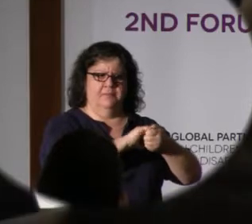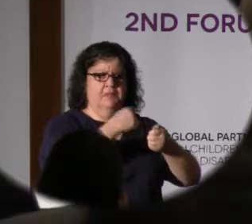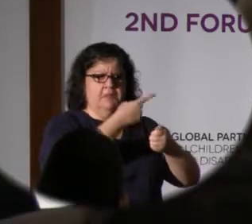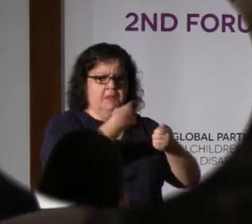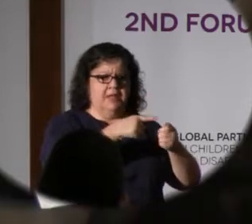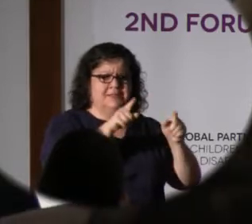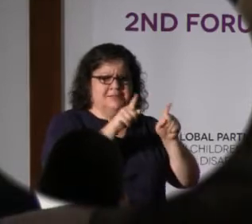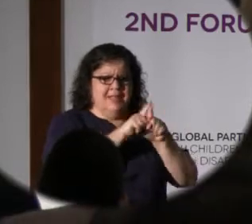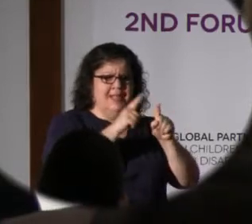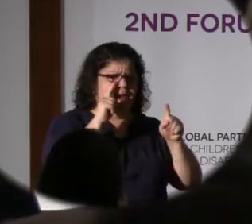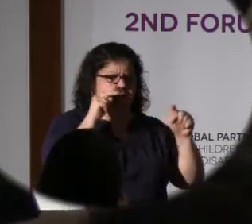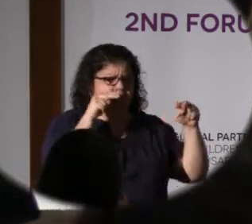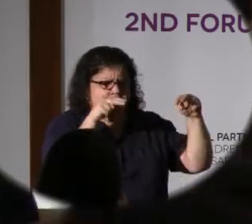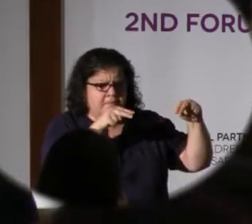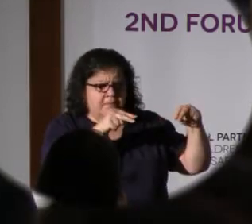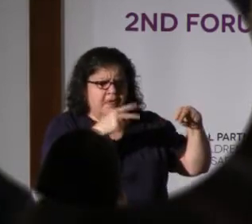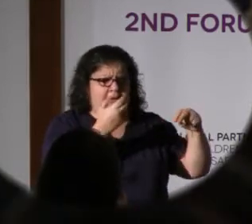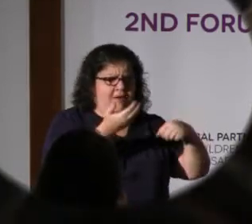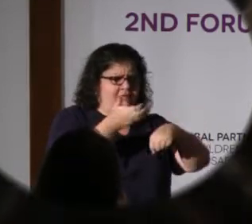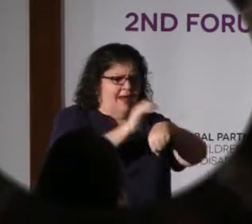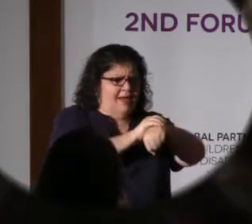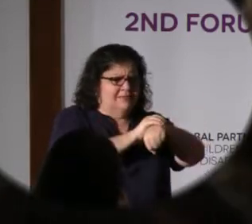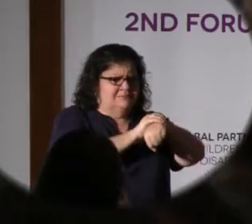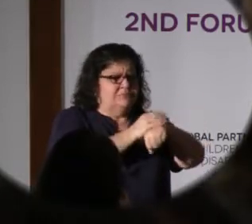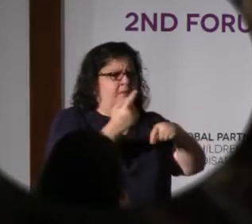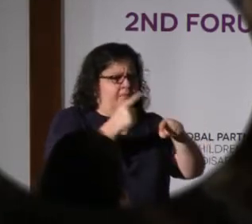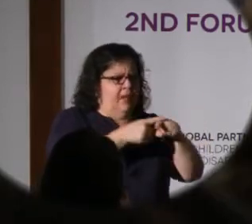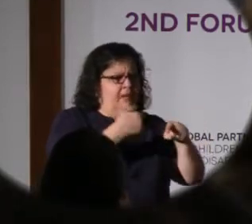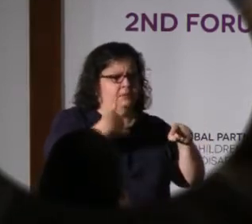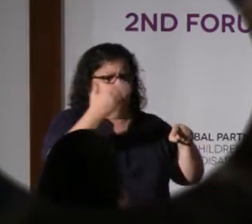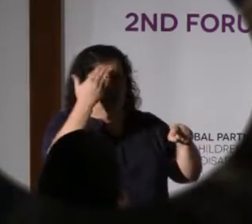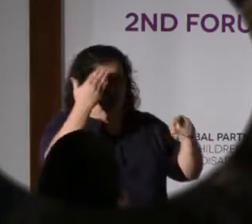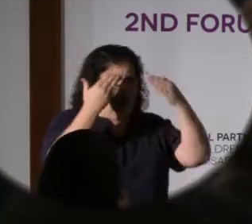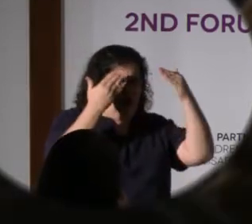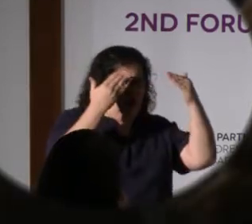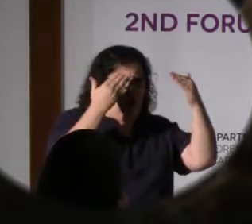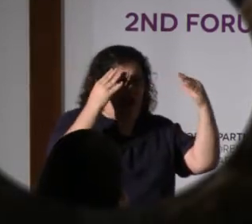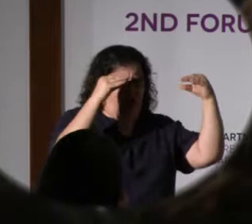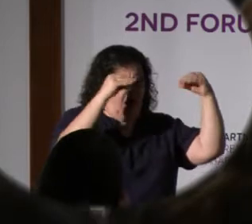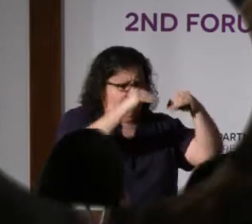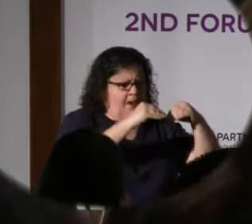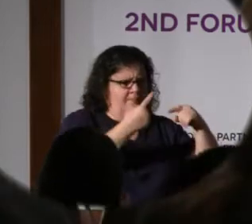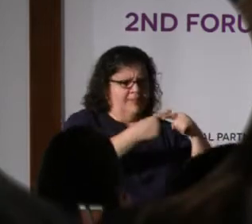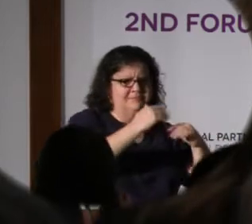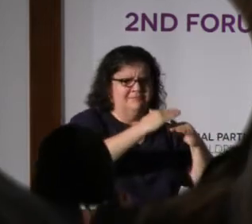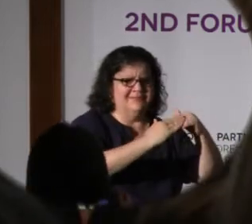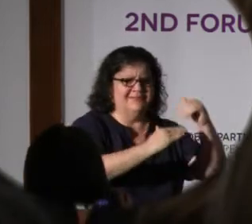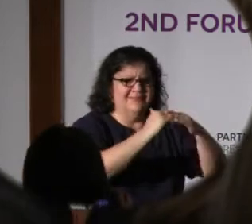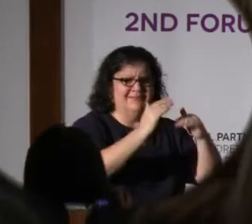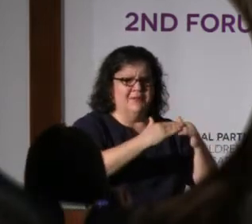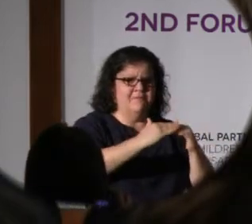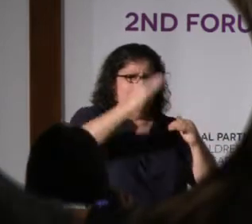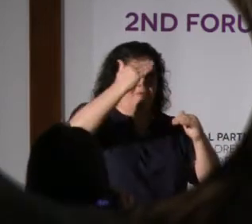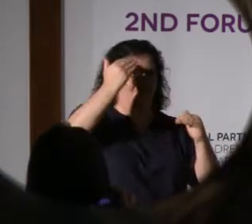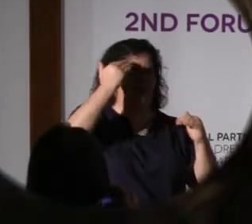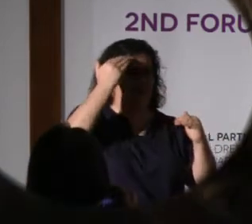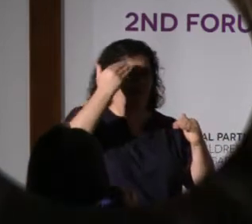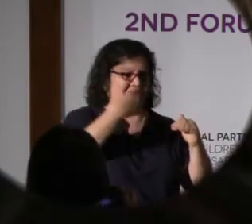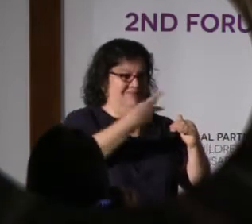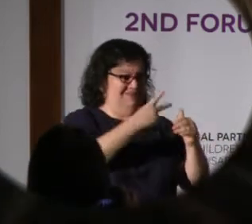have joined forces with us. I would like to extend a warm welcome to Norway, who is the latest one in joining us this